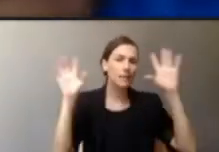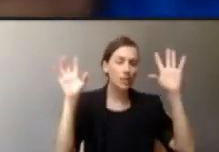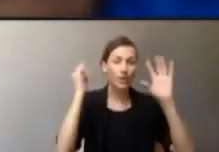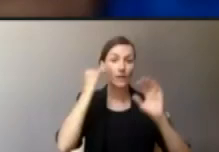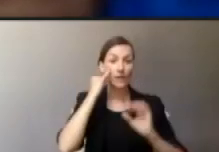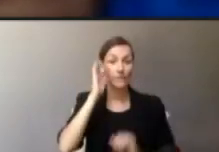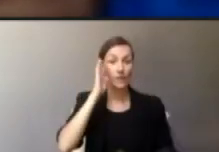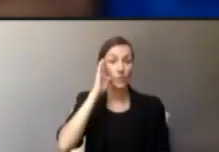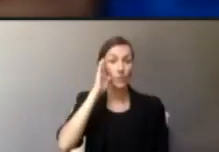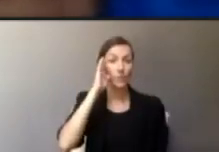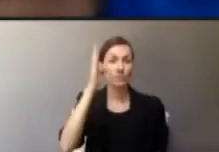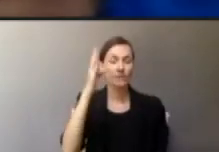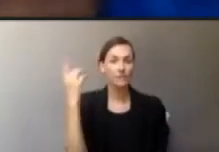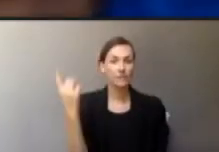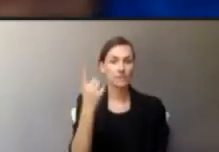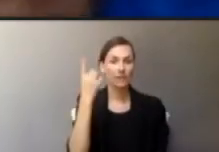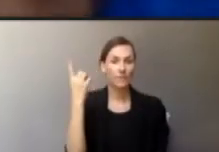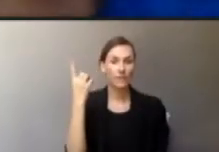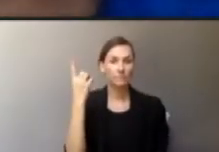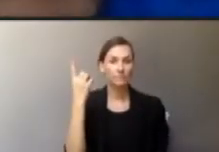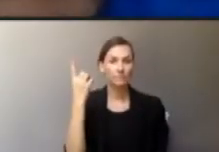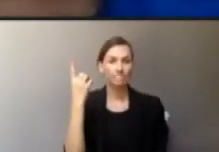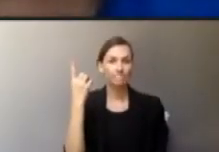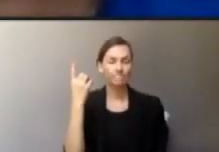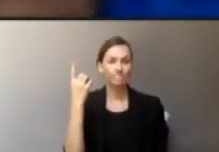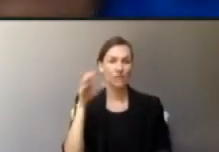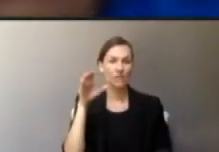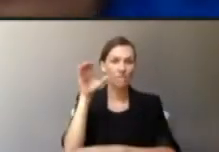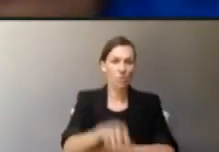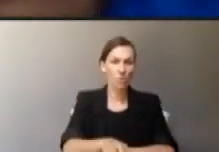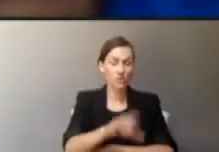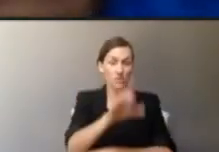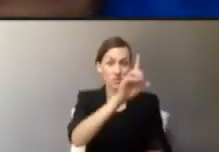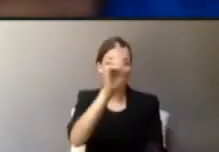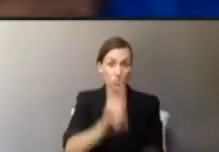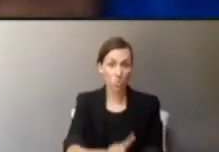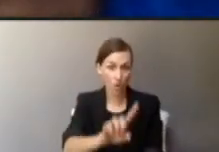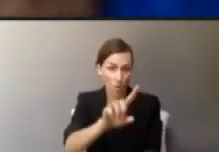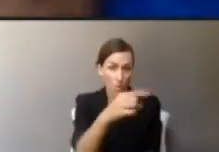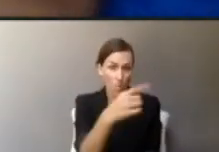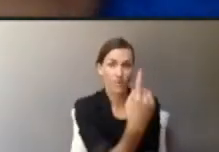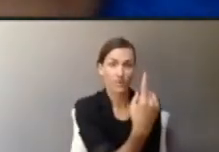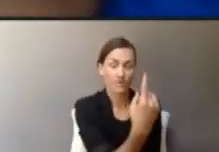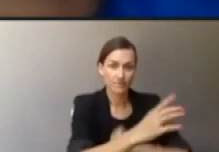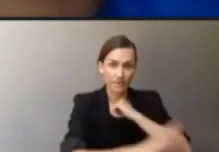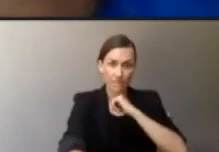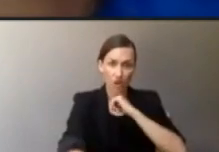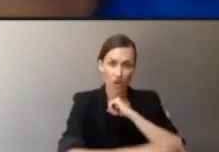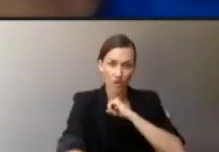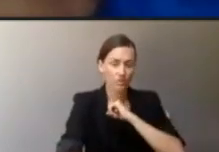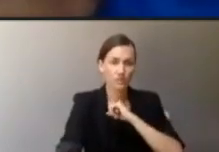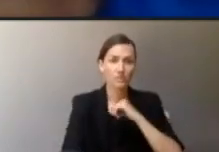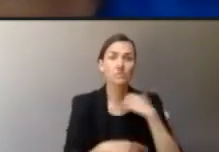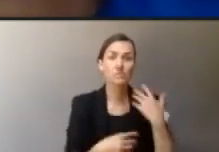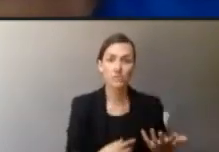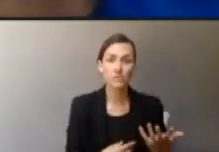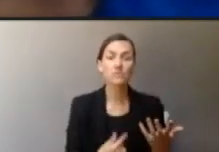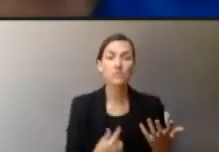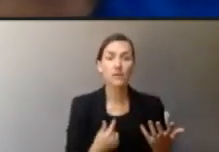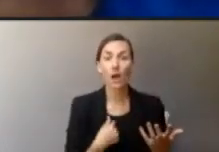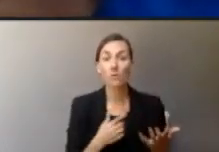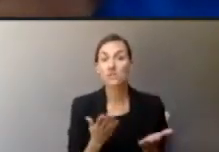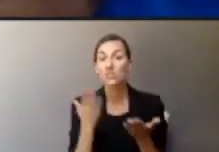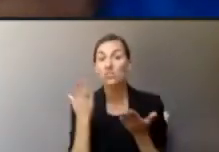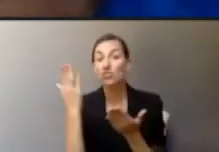will be something that is imposed on Detroit-only students in the fall. I would submit that that